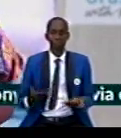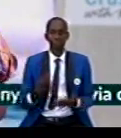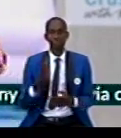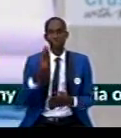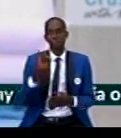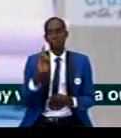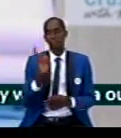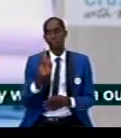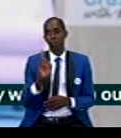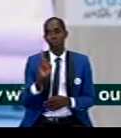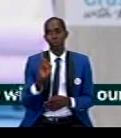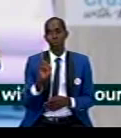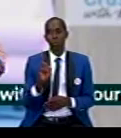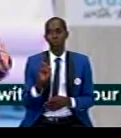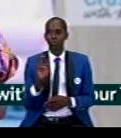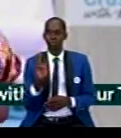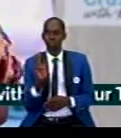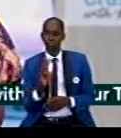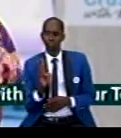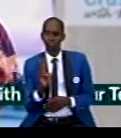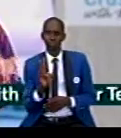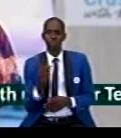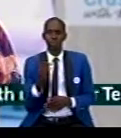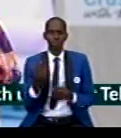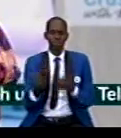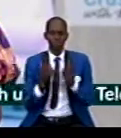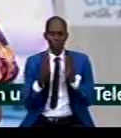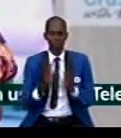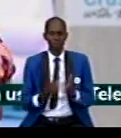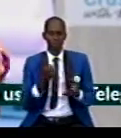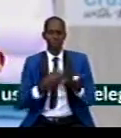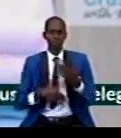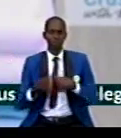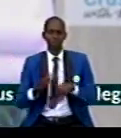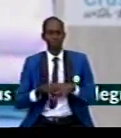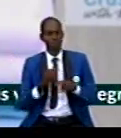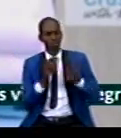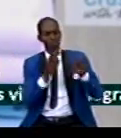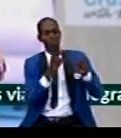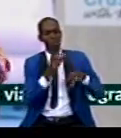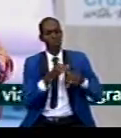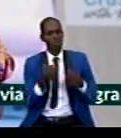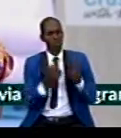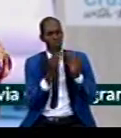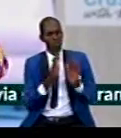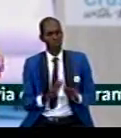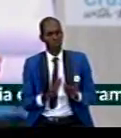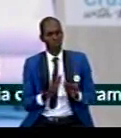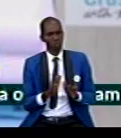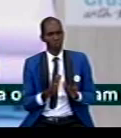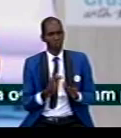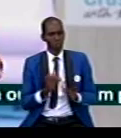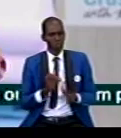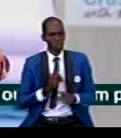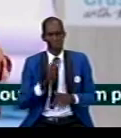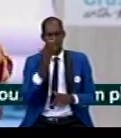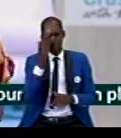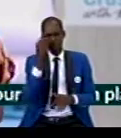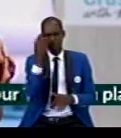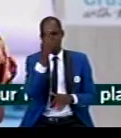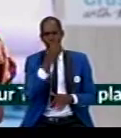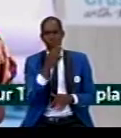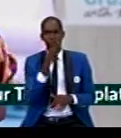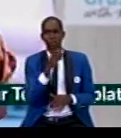came. I look at the driver. I say, it be like the driver where I enter. He say, check your set. I say, my set is inside my